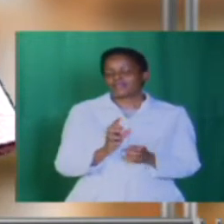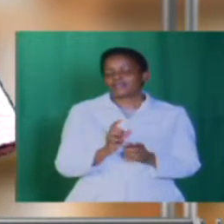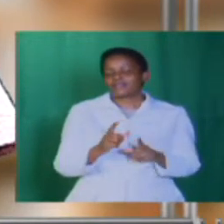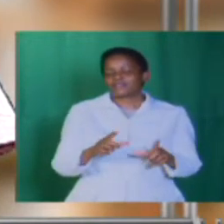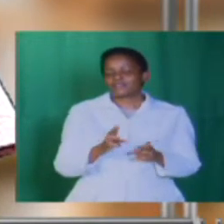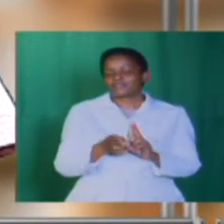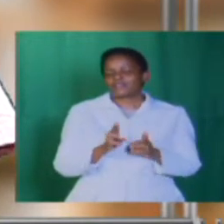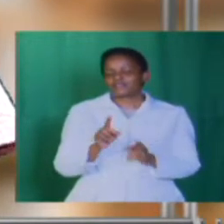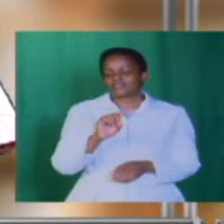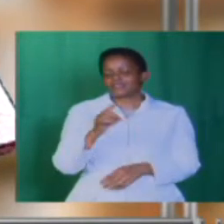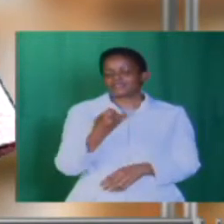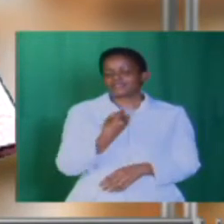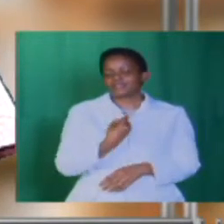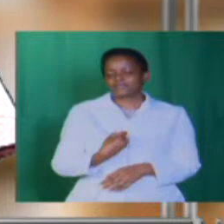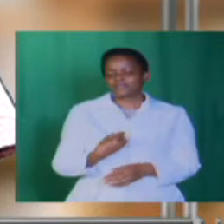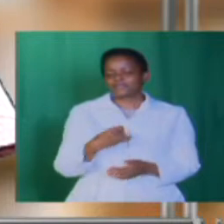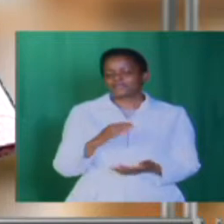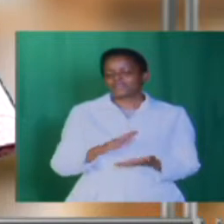Zanele Mota and